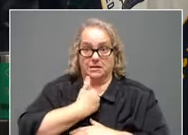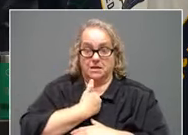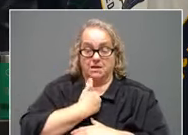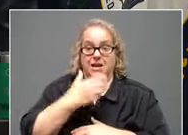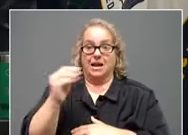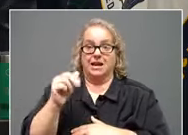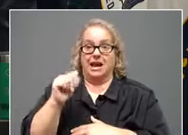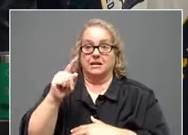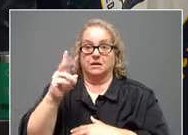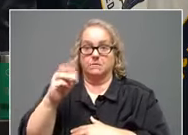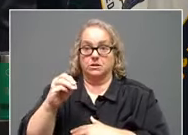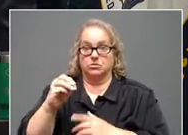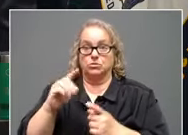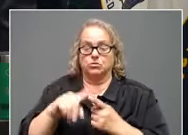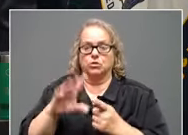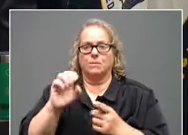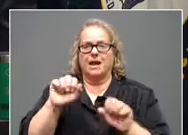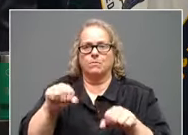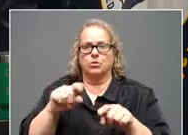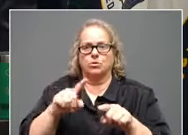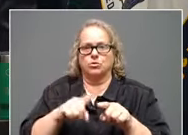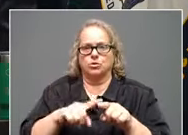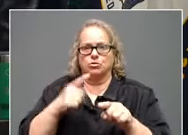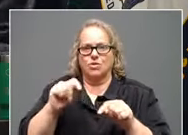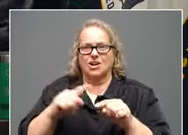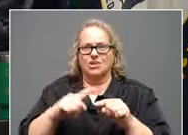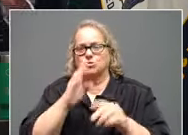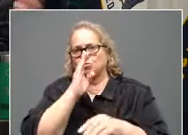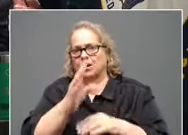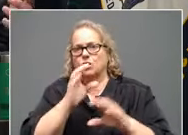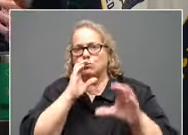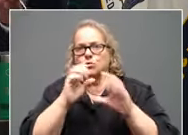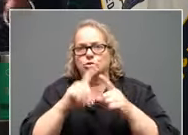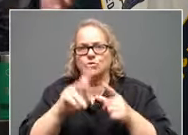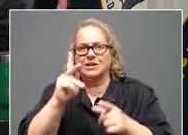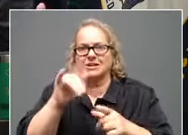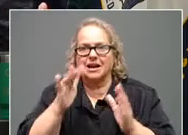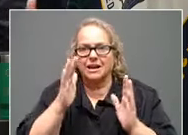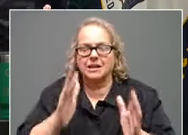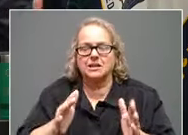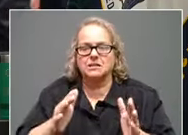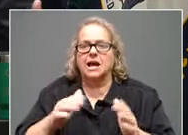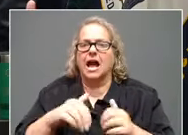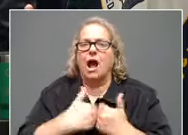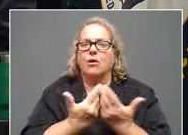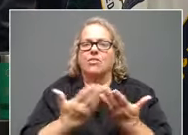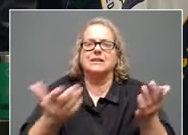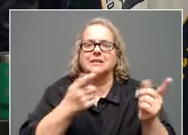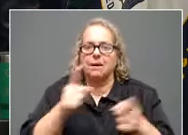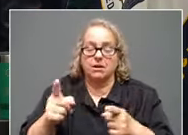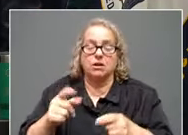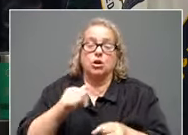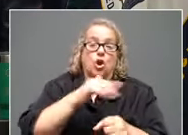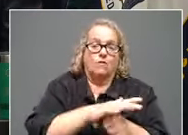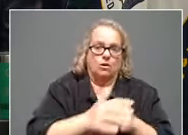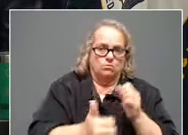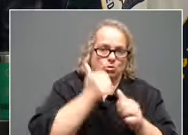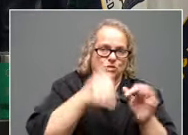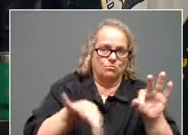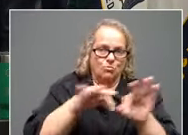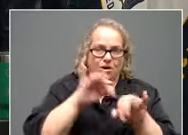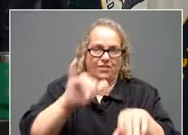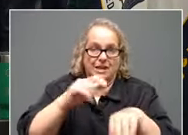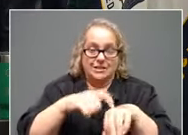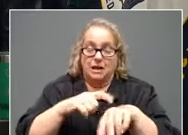administration to be able to both directly communicate to Kentuckians about lots of things going on, COVID being the most important at that time, while at the